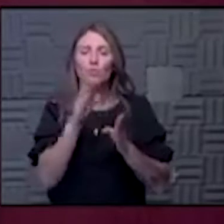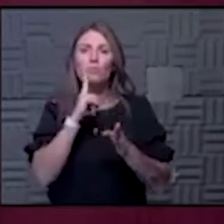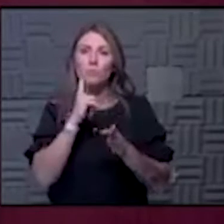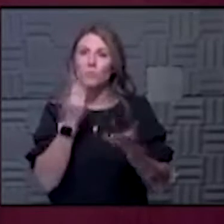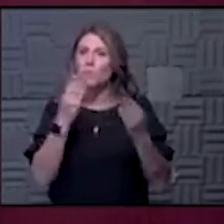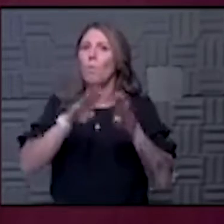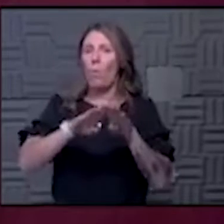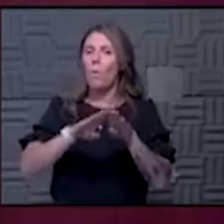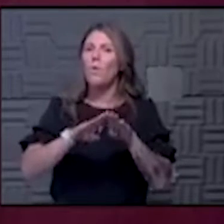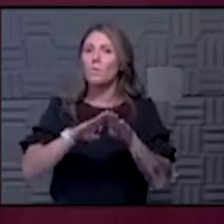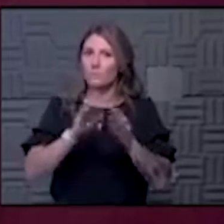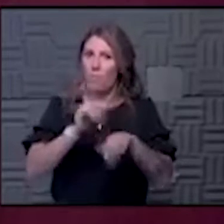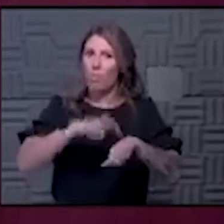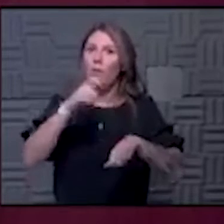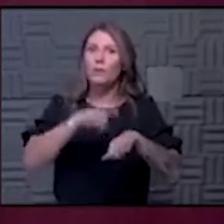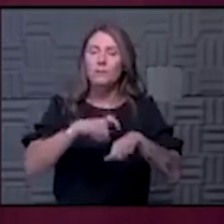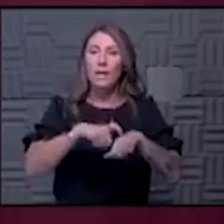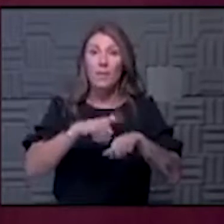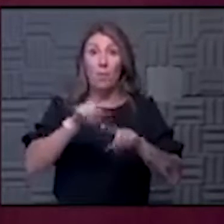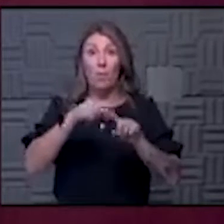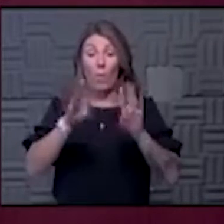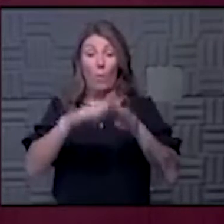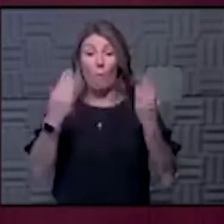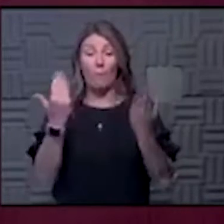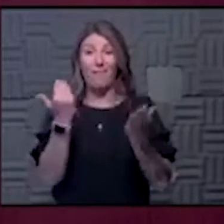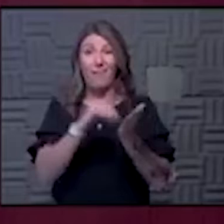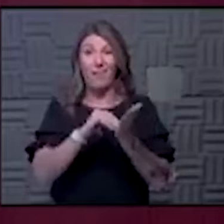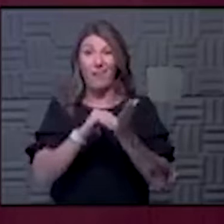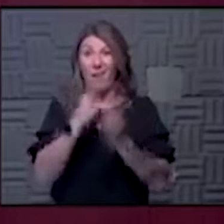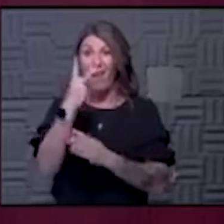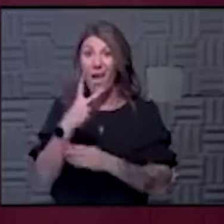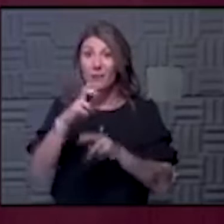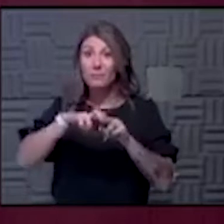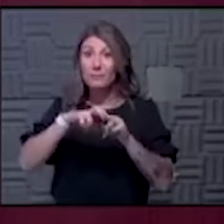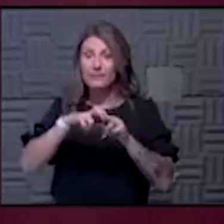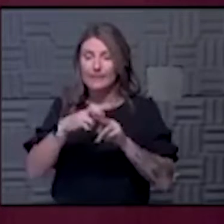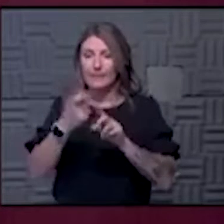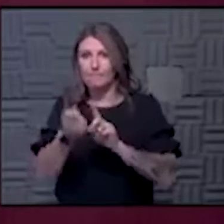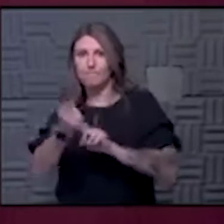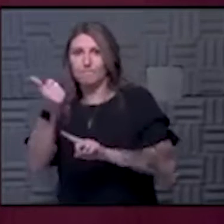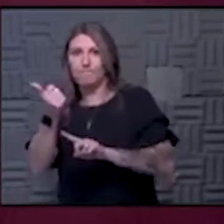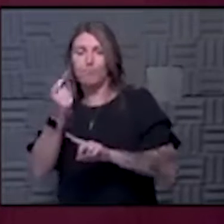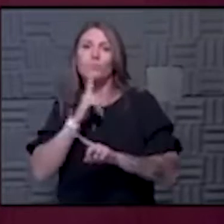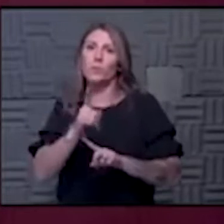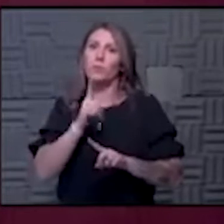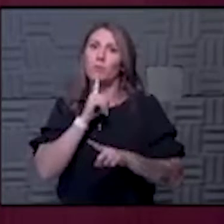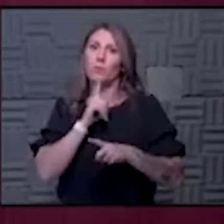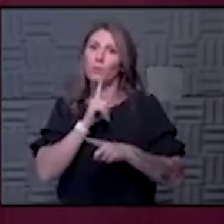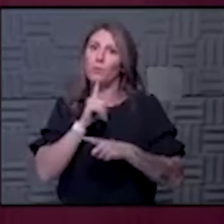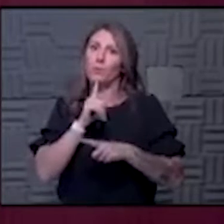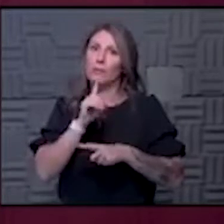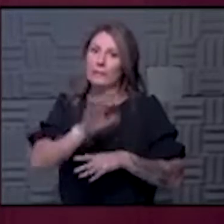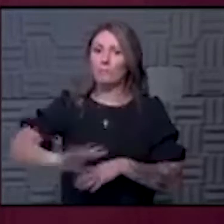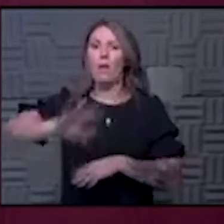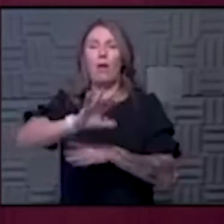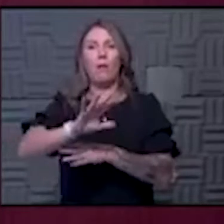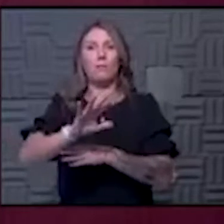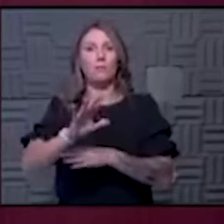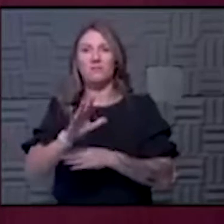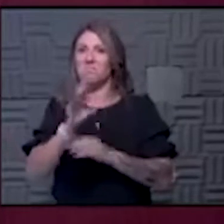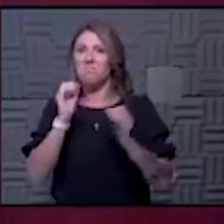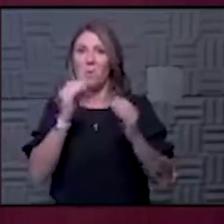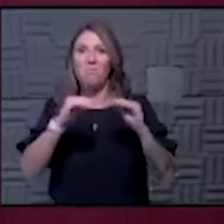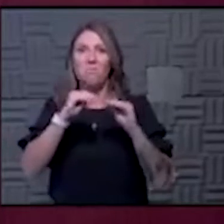it, we removed more than half of the seating in our dining rooms, and so it is very spaced out, and we don't allow more than 2 people for